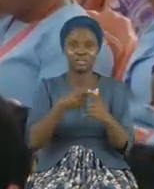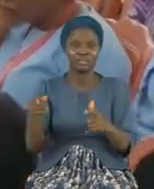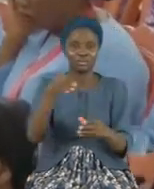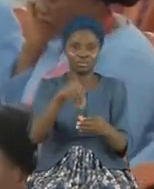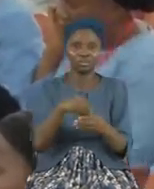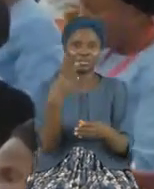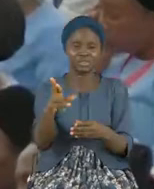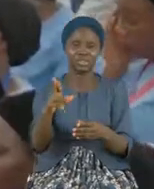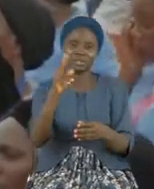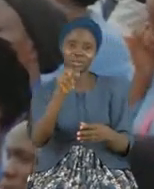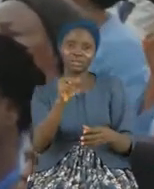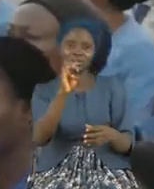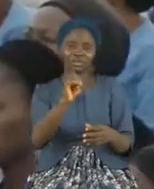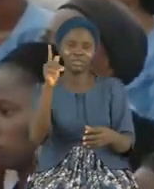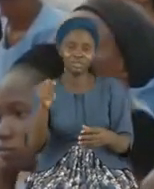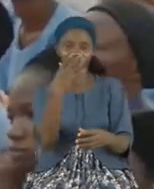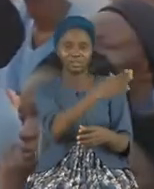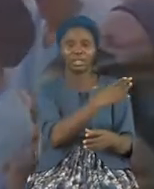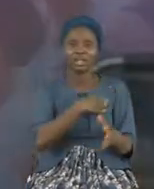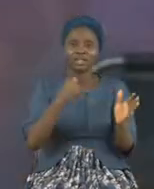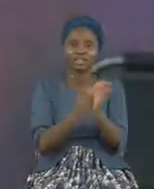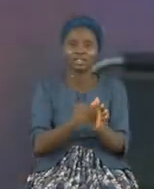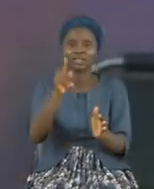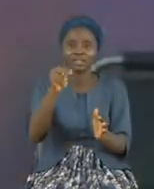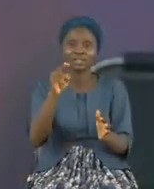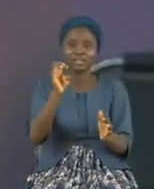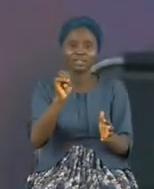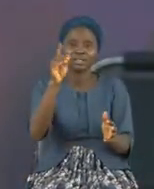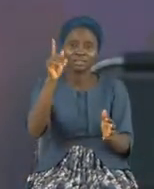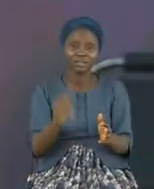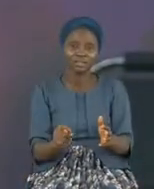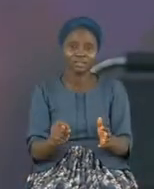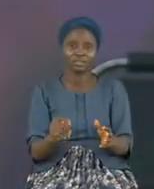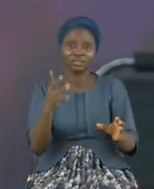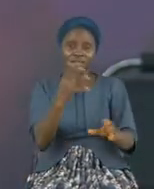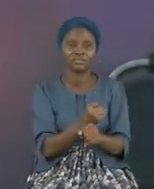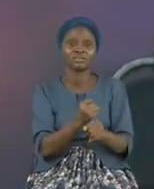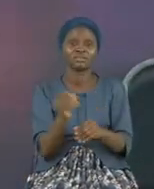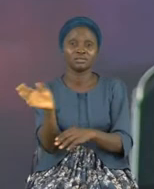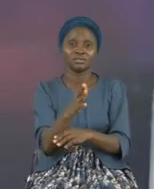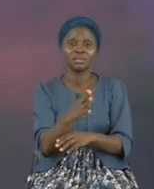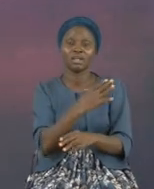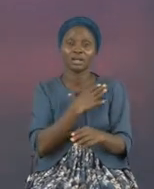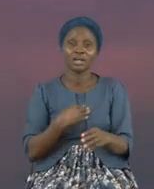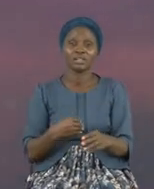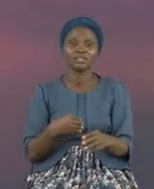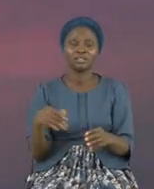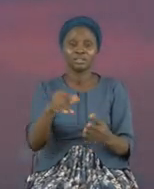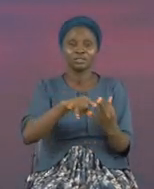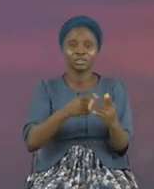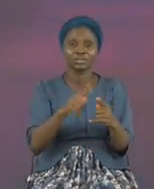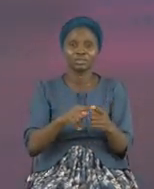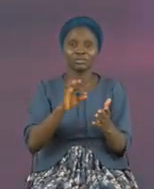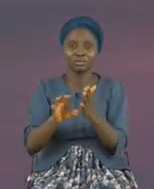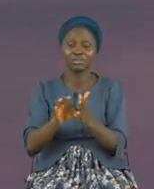caught, and they began to count. What a great catch they had. If you can bring your mind